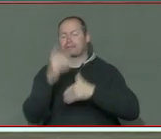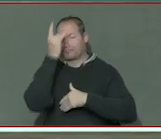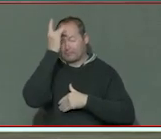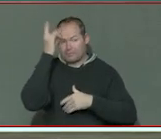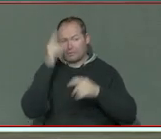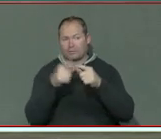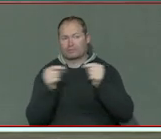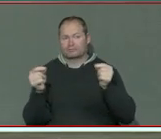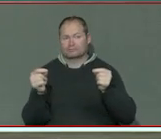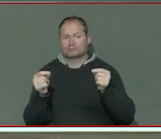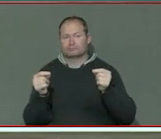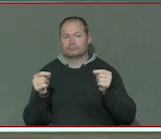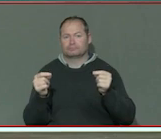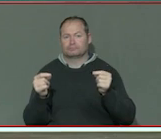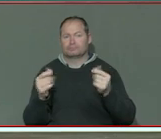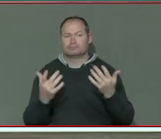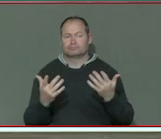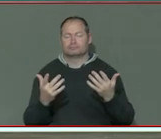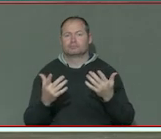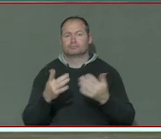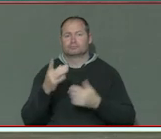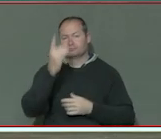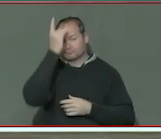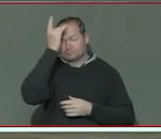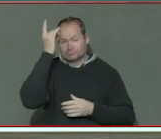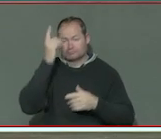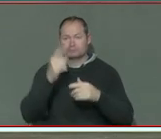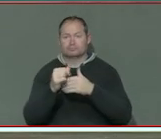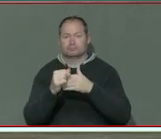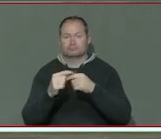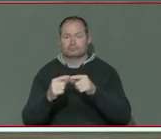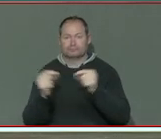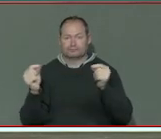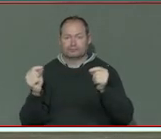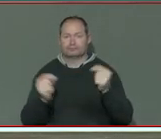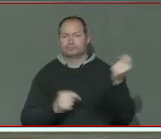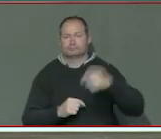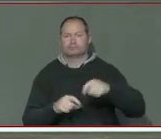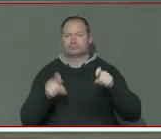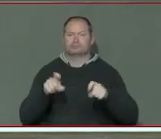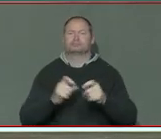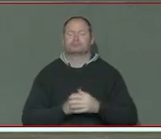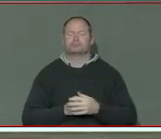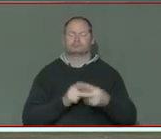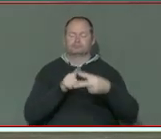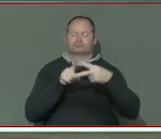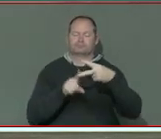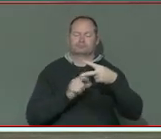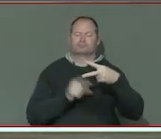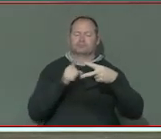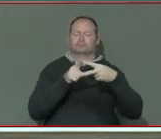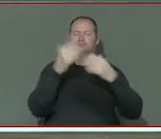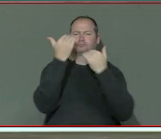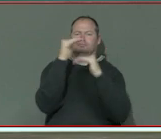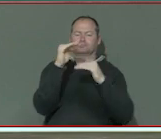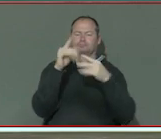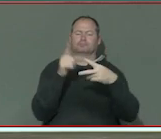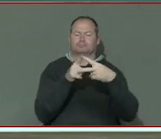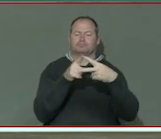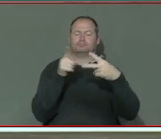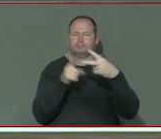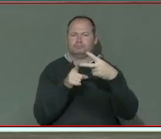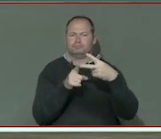Not the end of February, end of March. All right. So those are the two things. What is the limit and what is